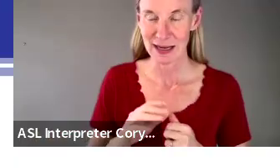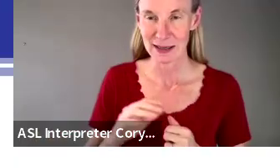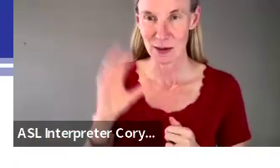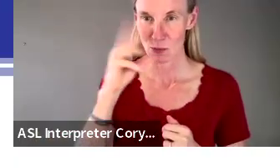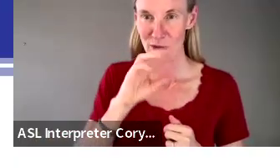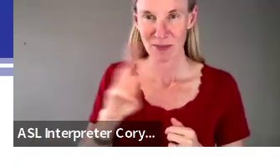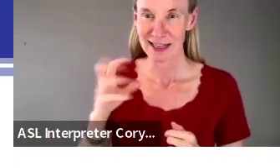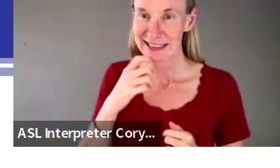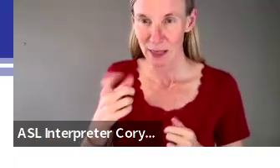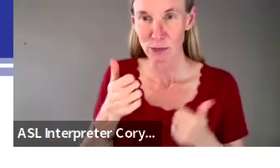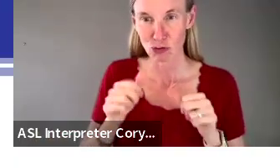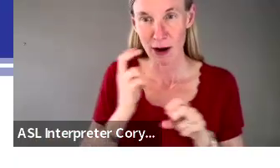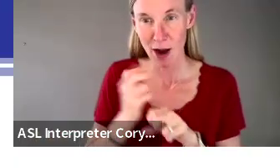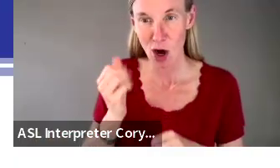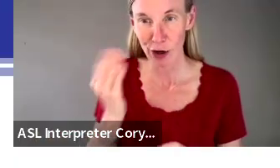tell them to try harder.